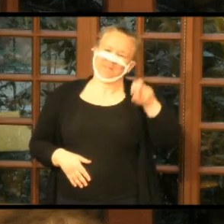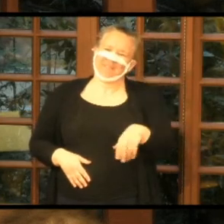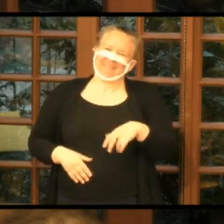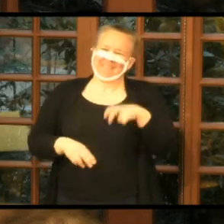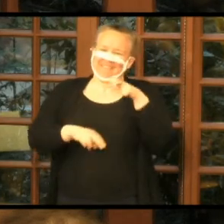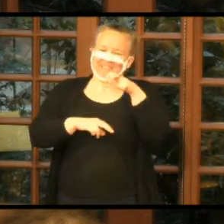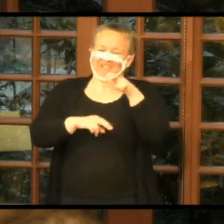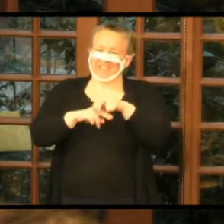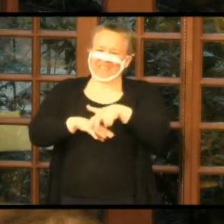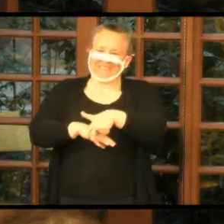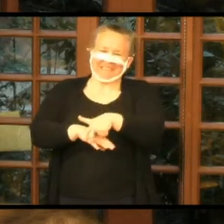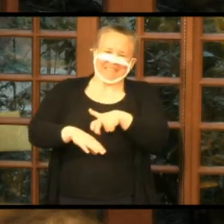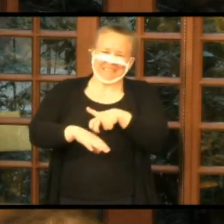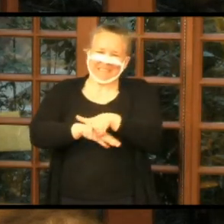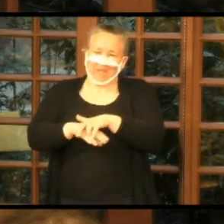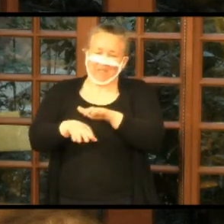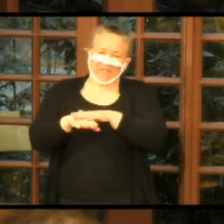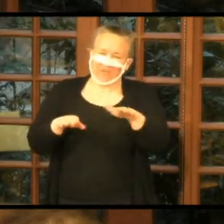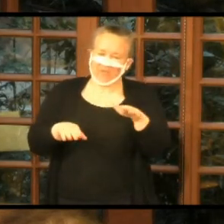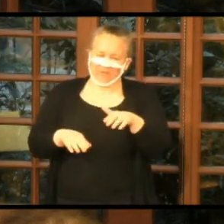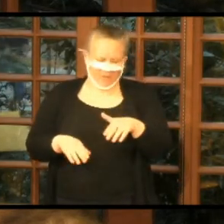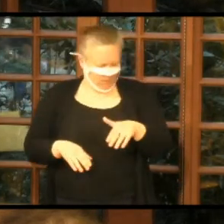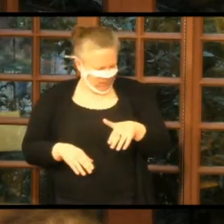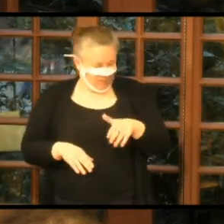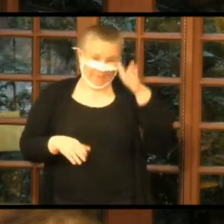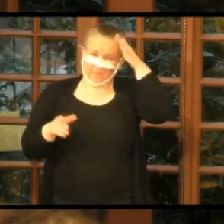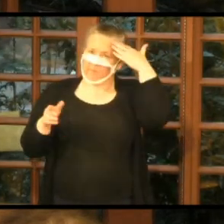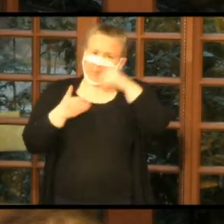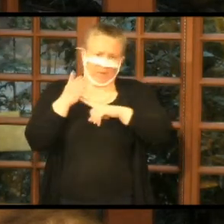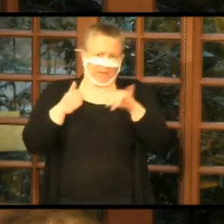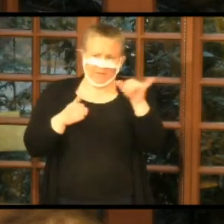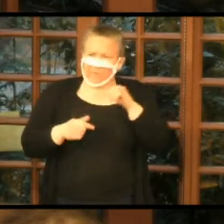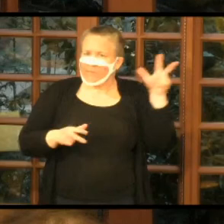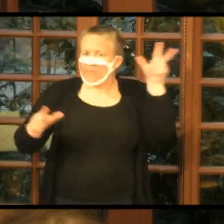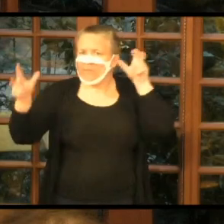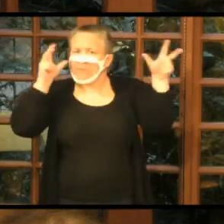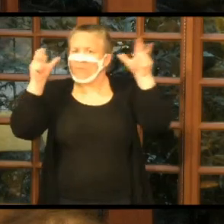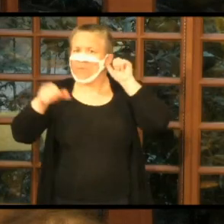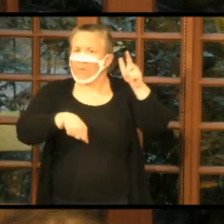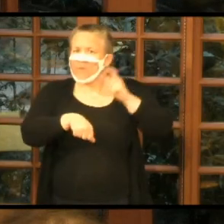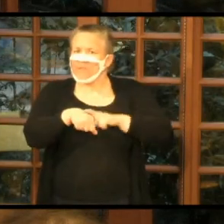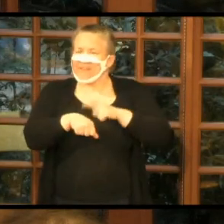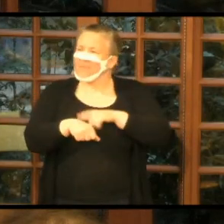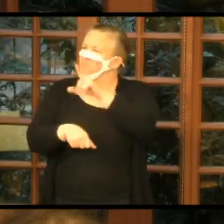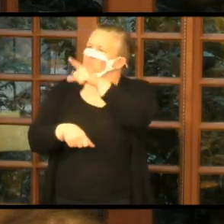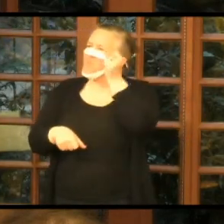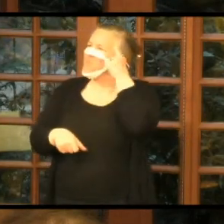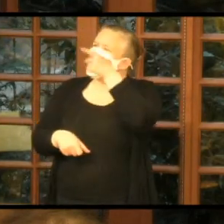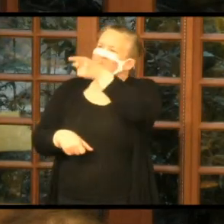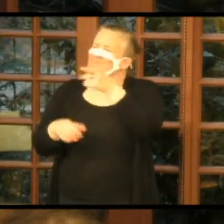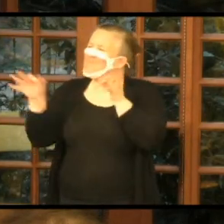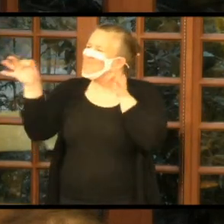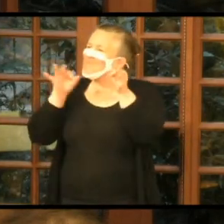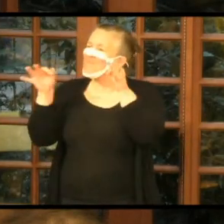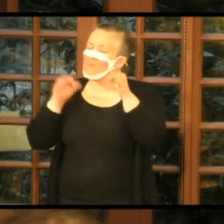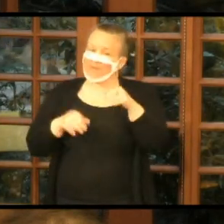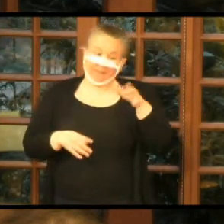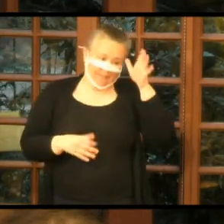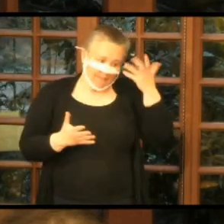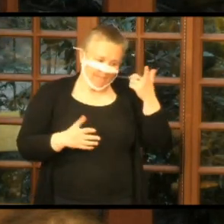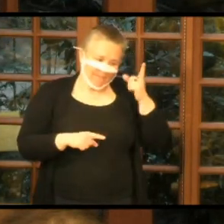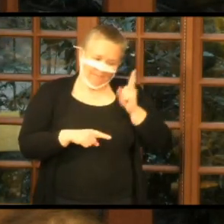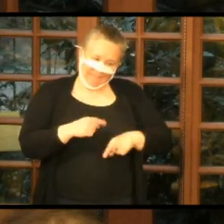chairs against the floor. He didn't know what it was like having to hear things all the time, she told him. And with that, he couldn't